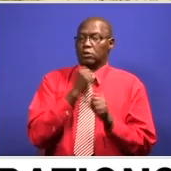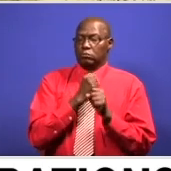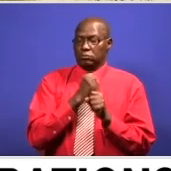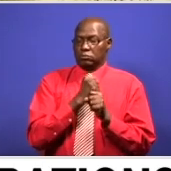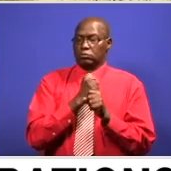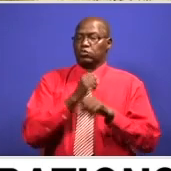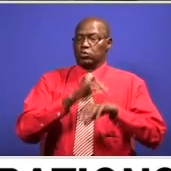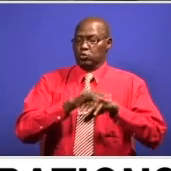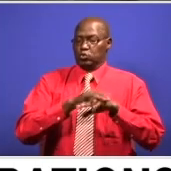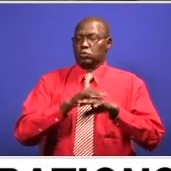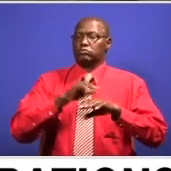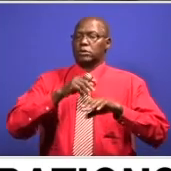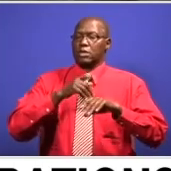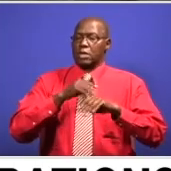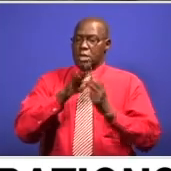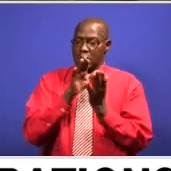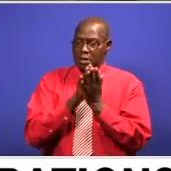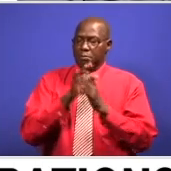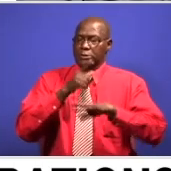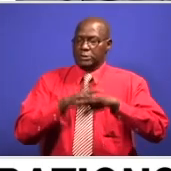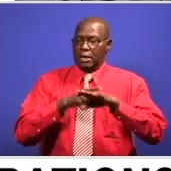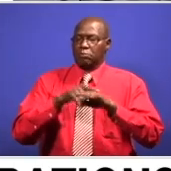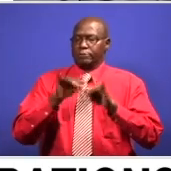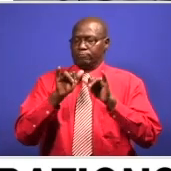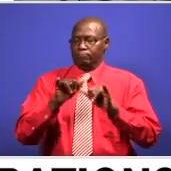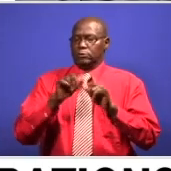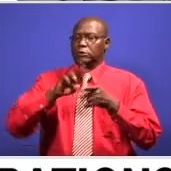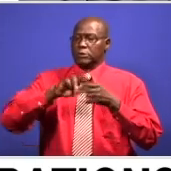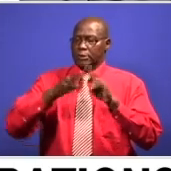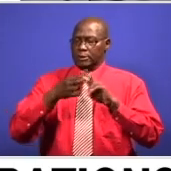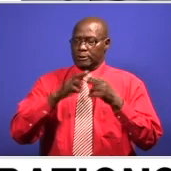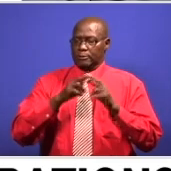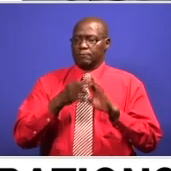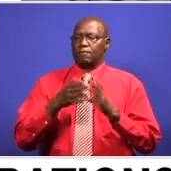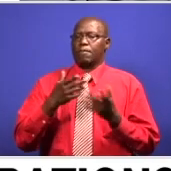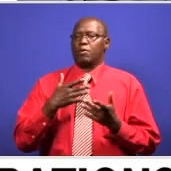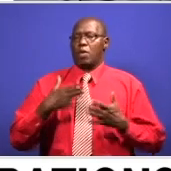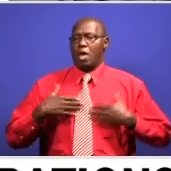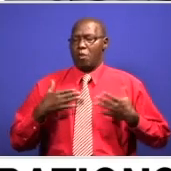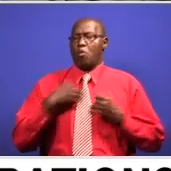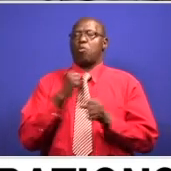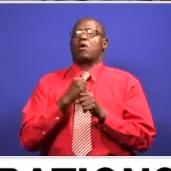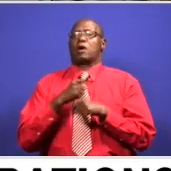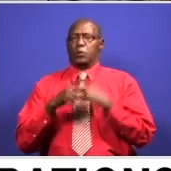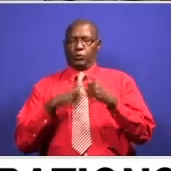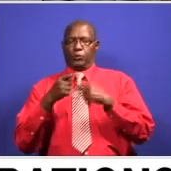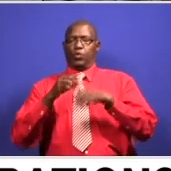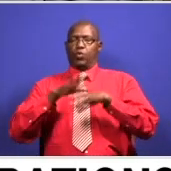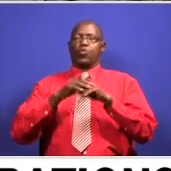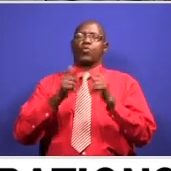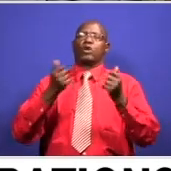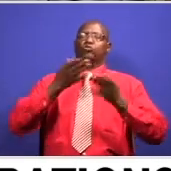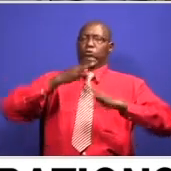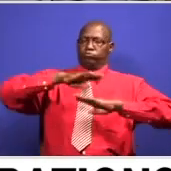by keeping time and maintaining the standards. We are glad that the work is going on very well, and we are also happy that he's satisfied with